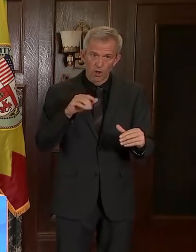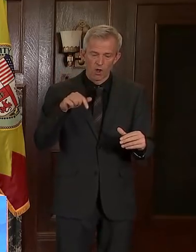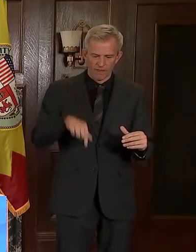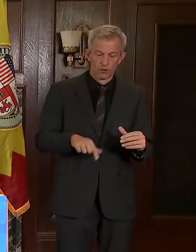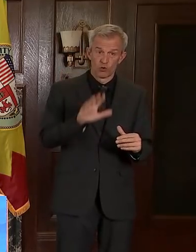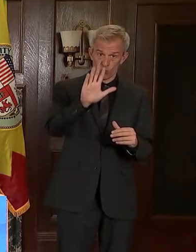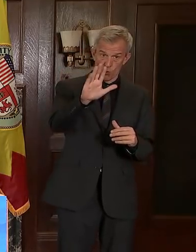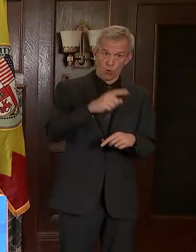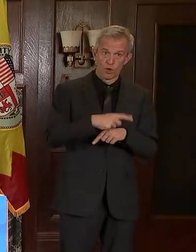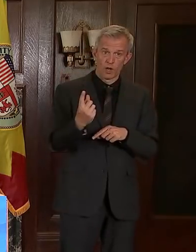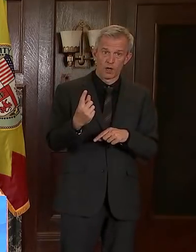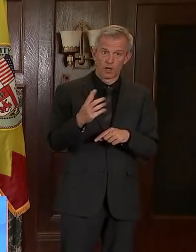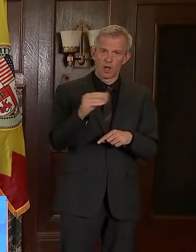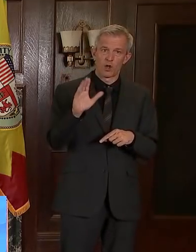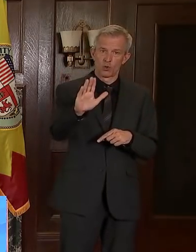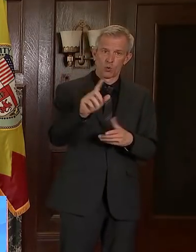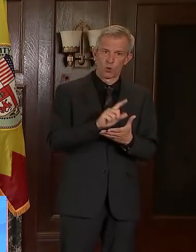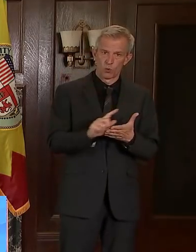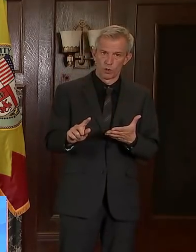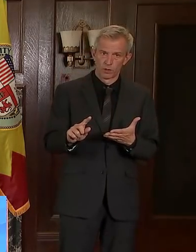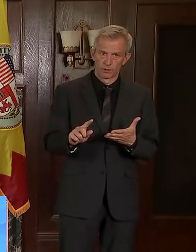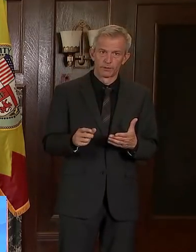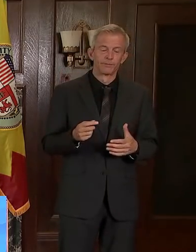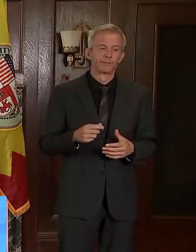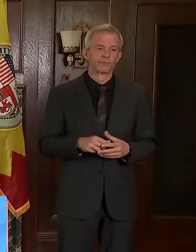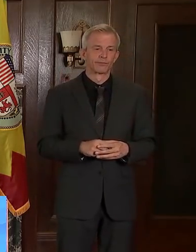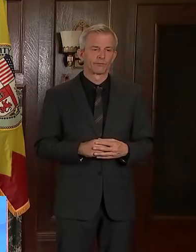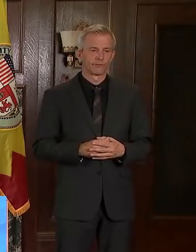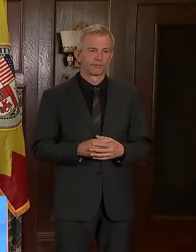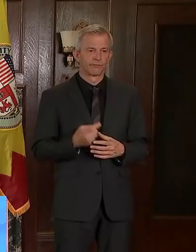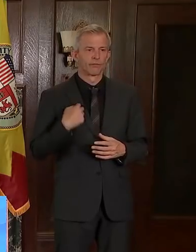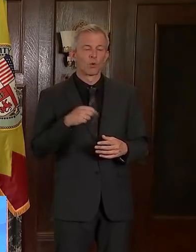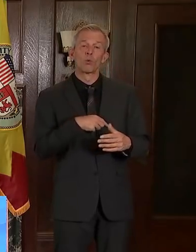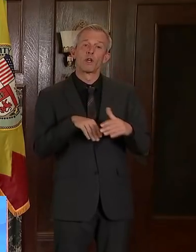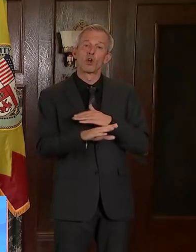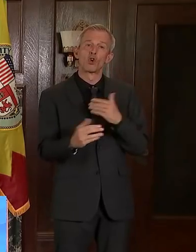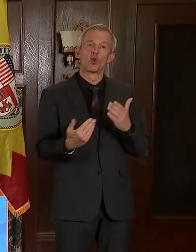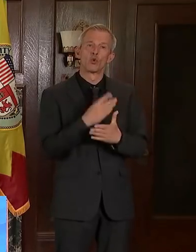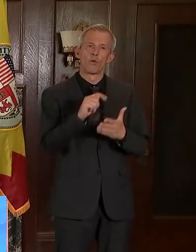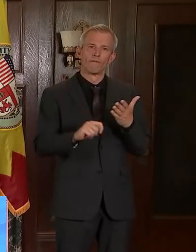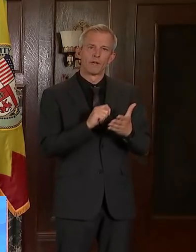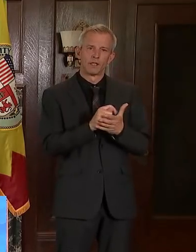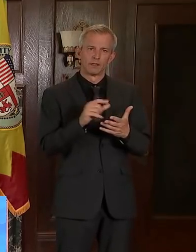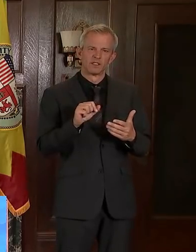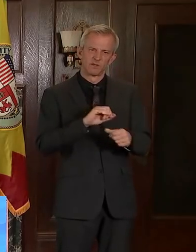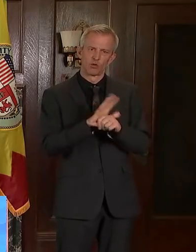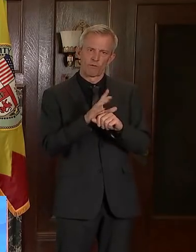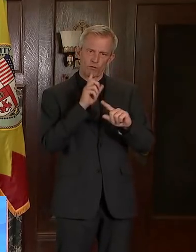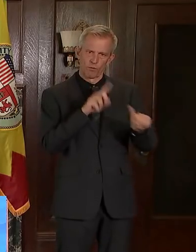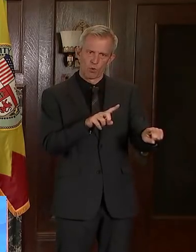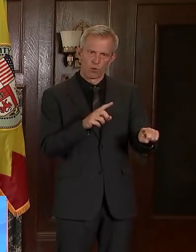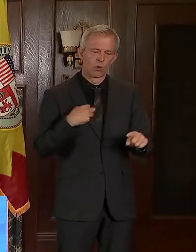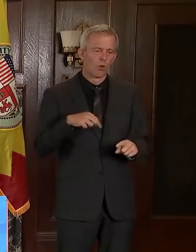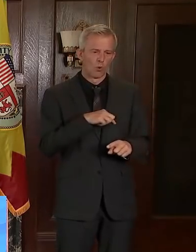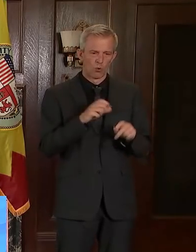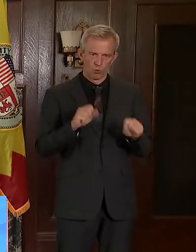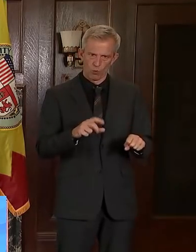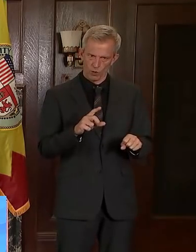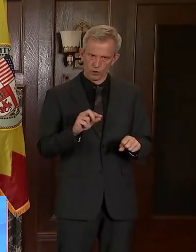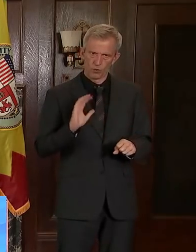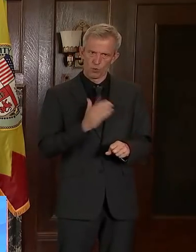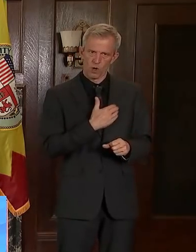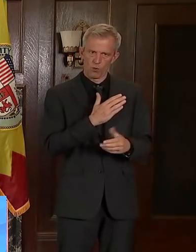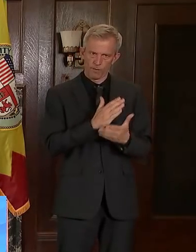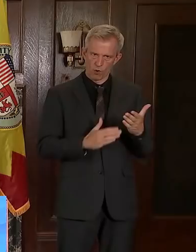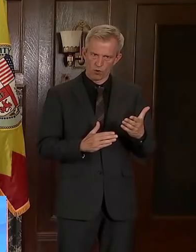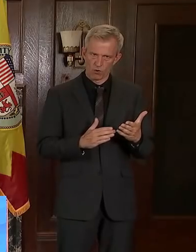week. As we enter a new phase of this response, we can each do our part. Make sure, as I said,